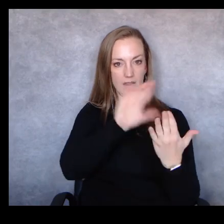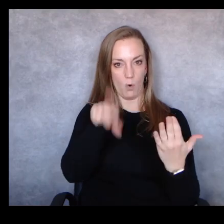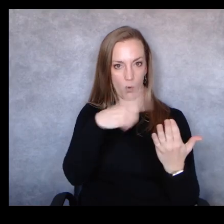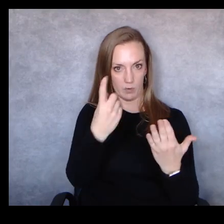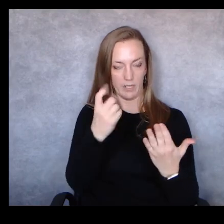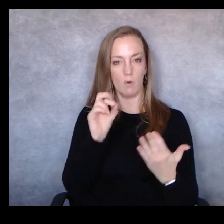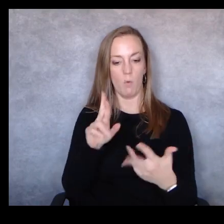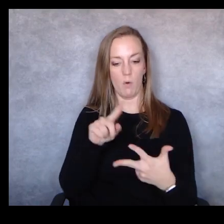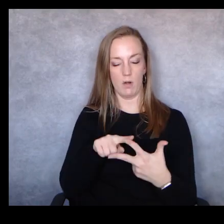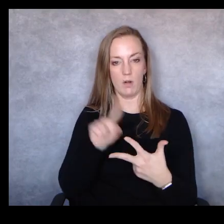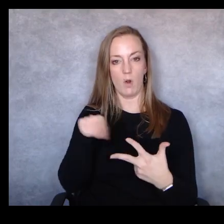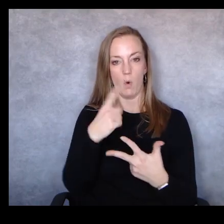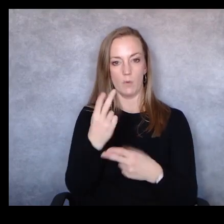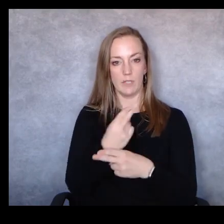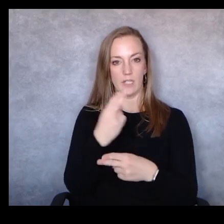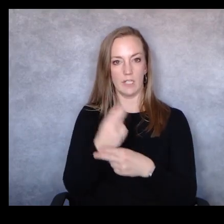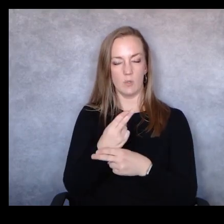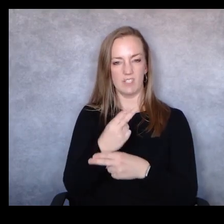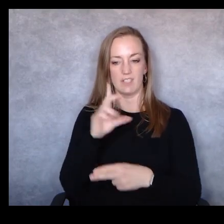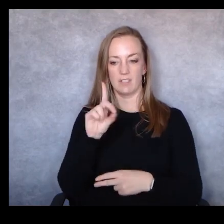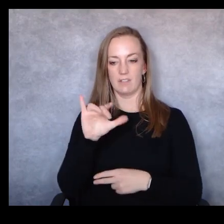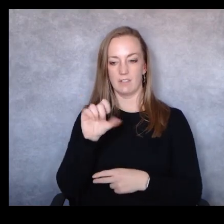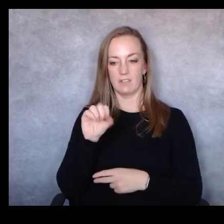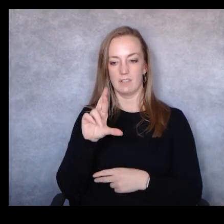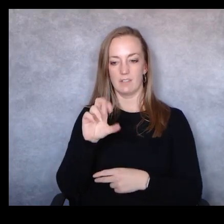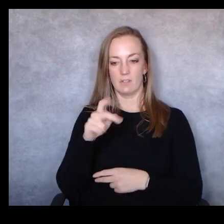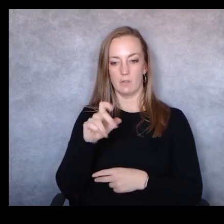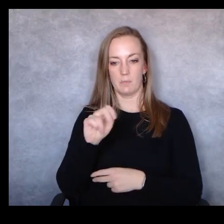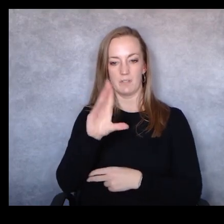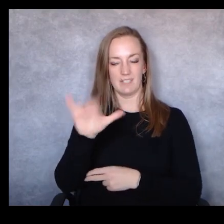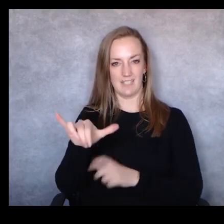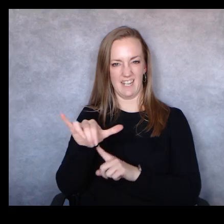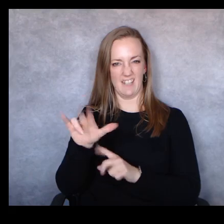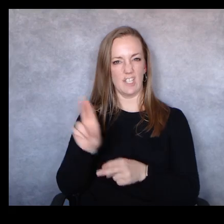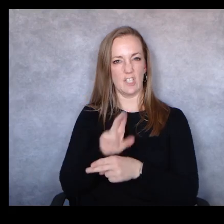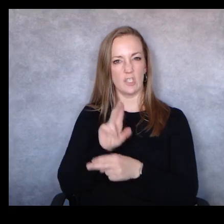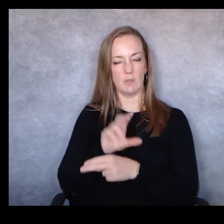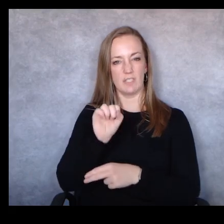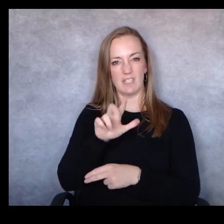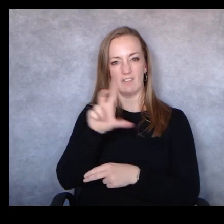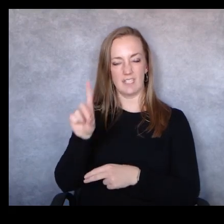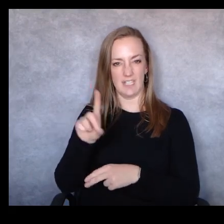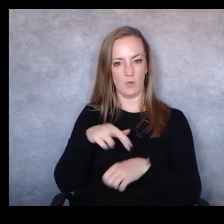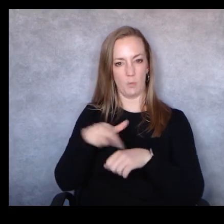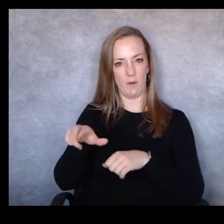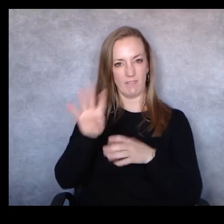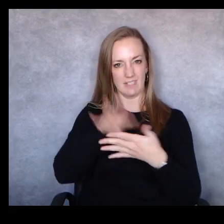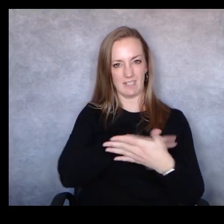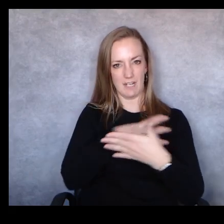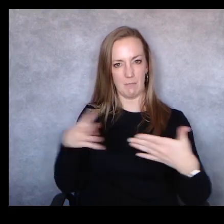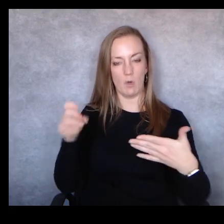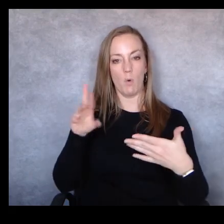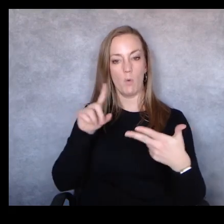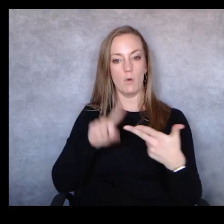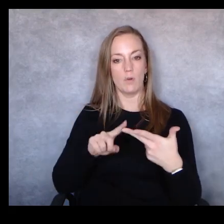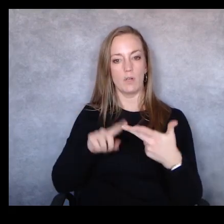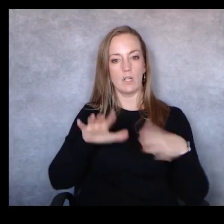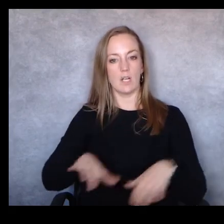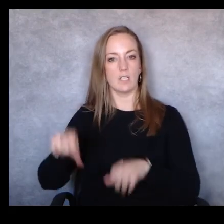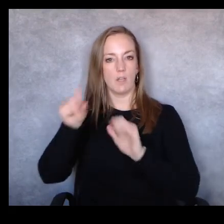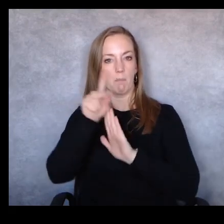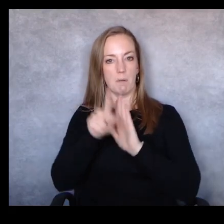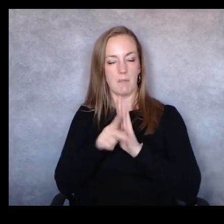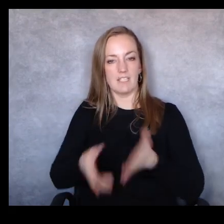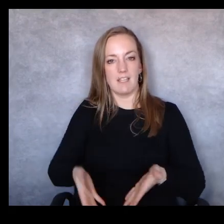or only use the discrepancy method, which is using the SLD reference tables, or adopt a policy allowing the district to